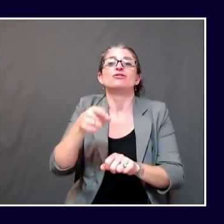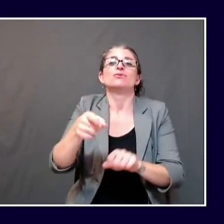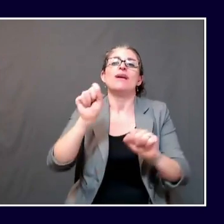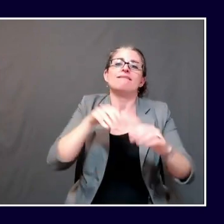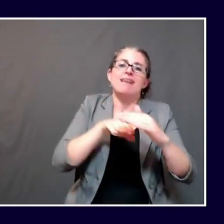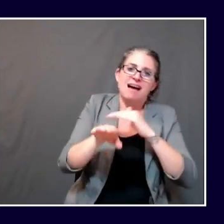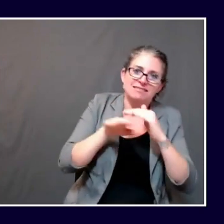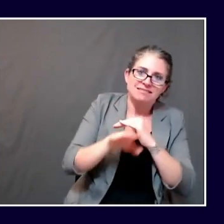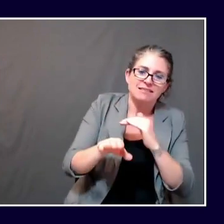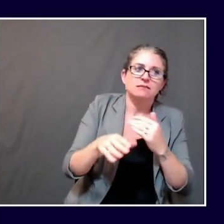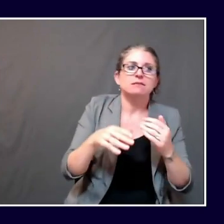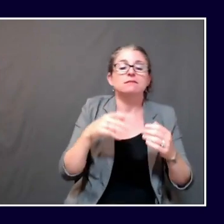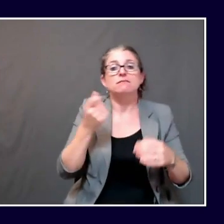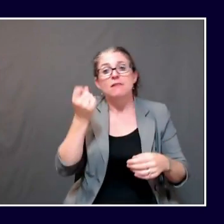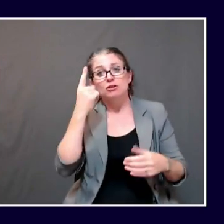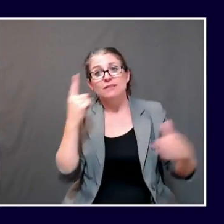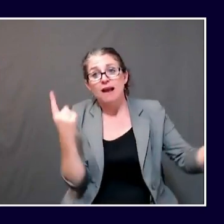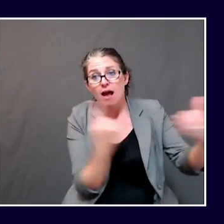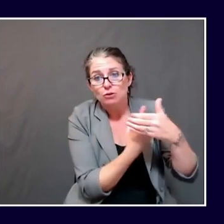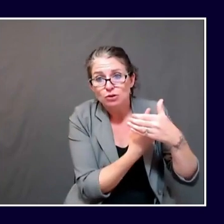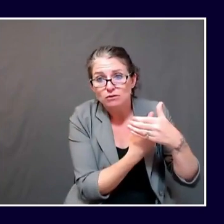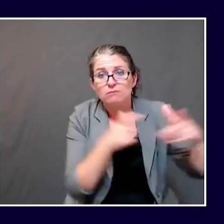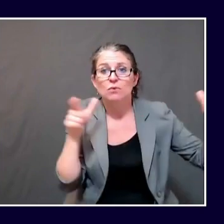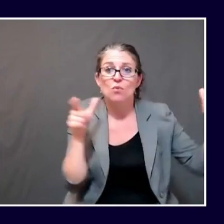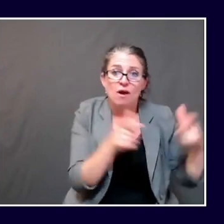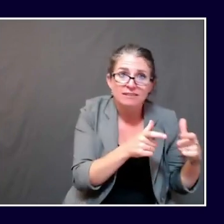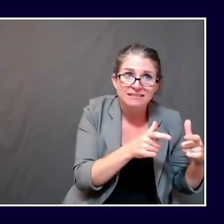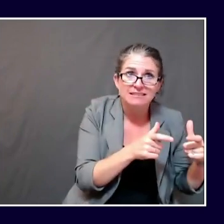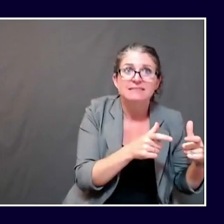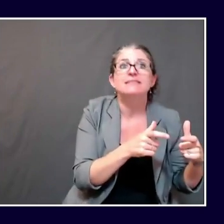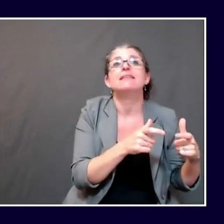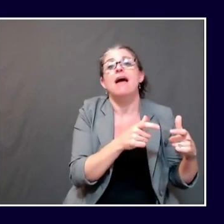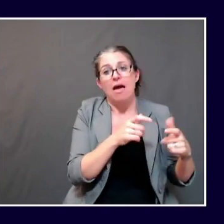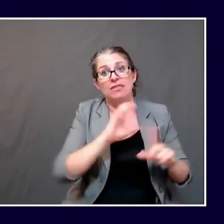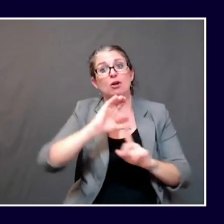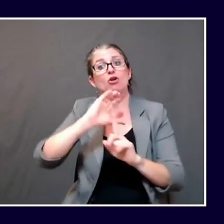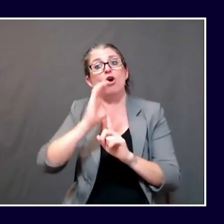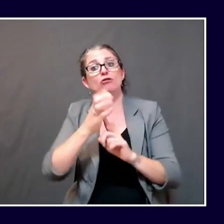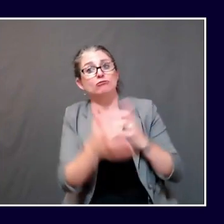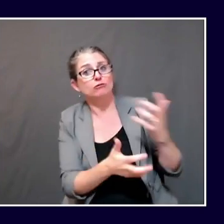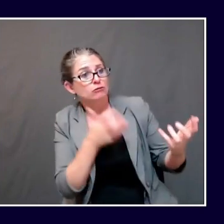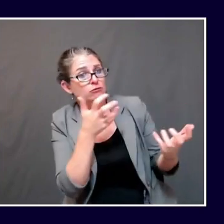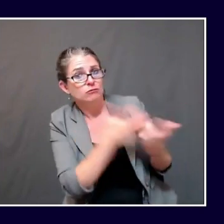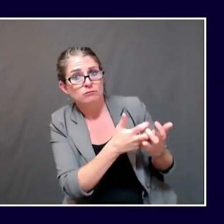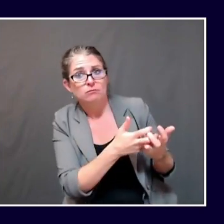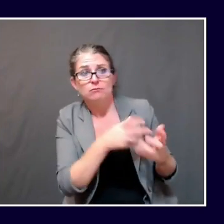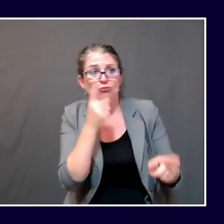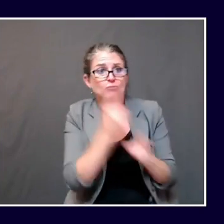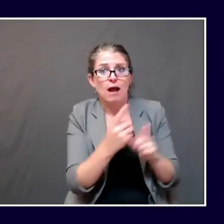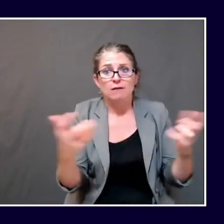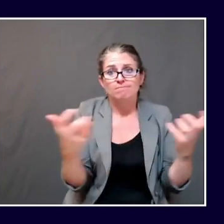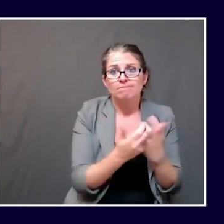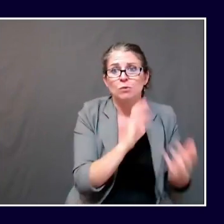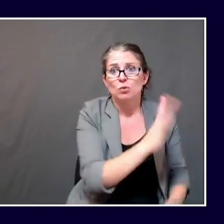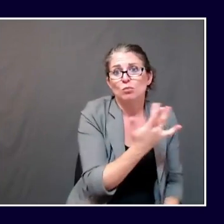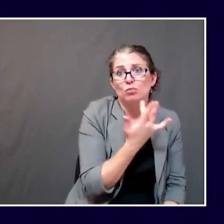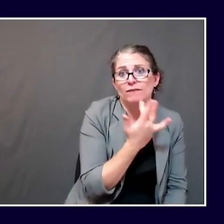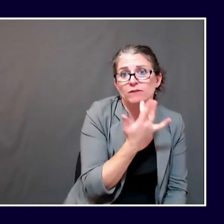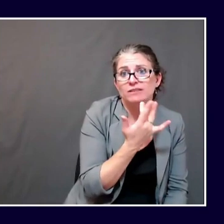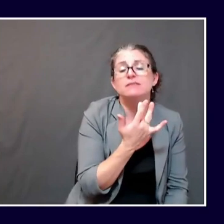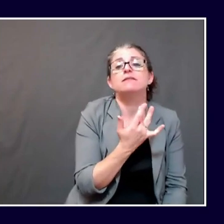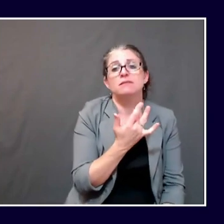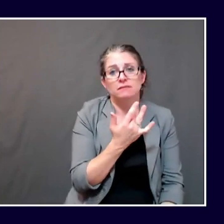type of culturally appropriate care that people need to get to be able to respond and succeed the way that other people do